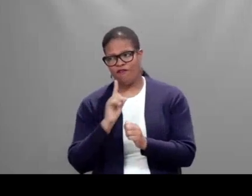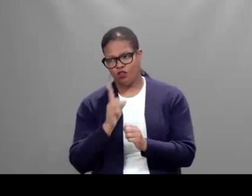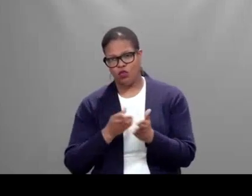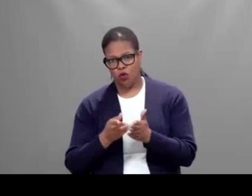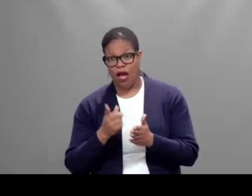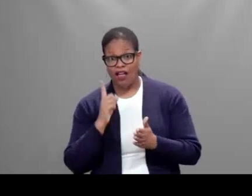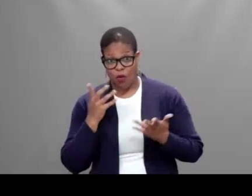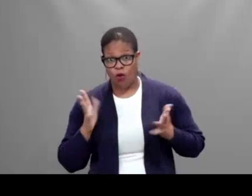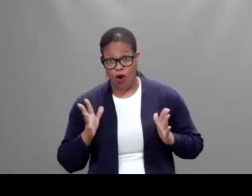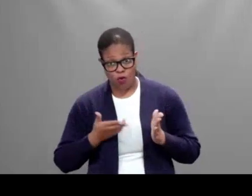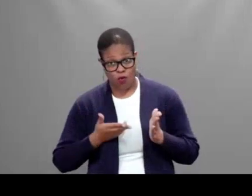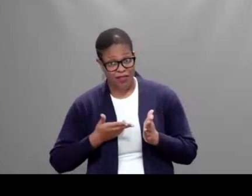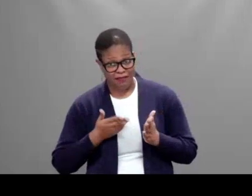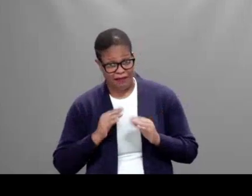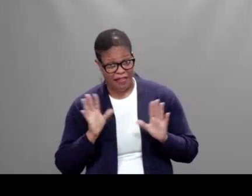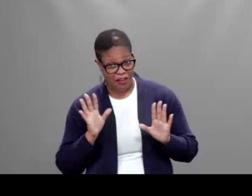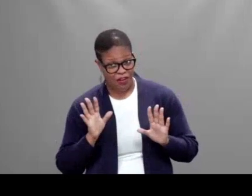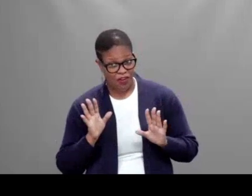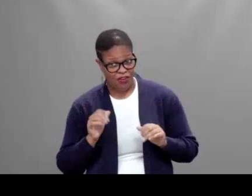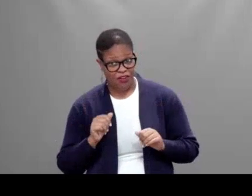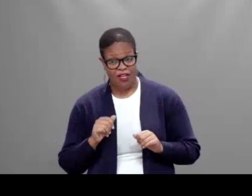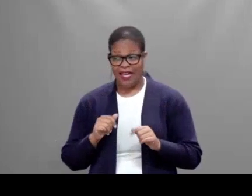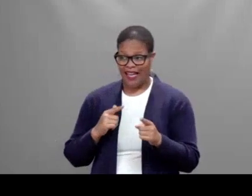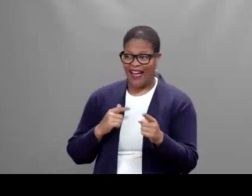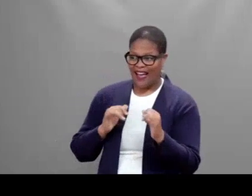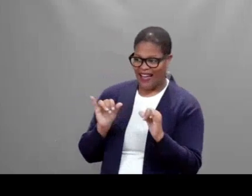I thought we were, but it's,